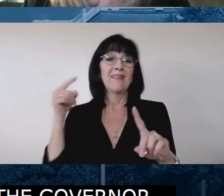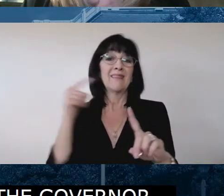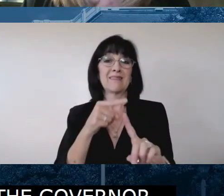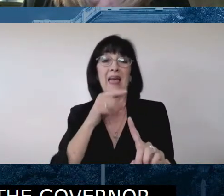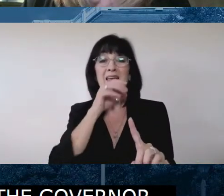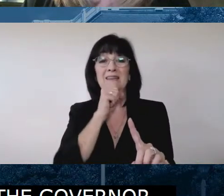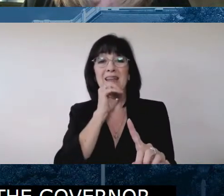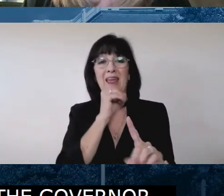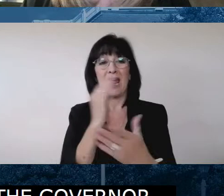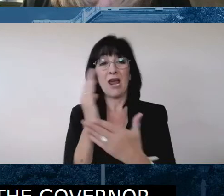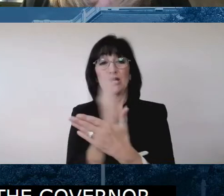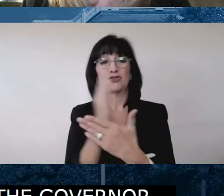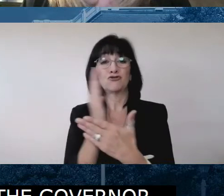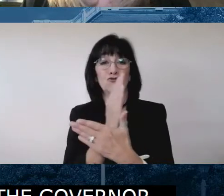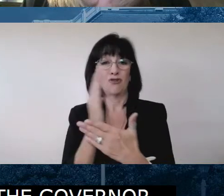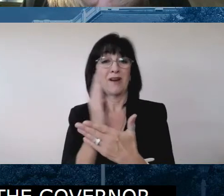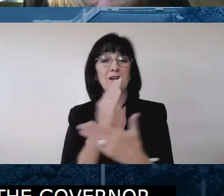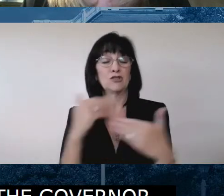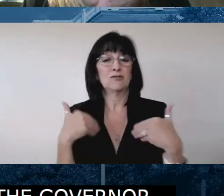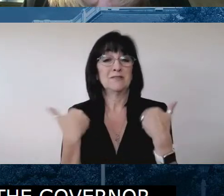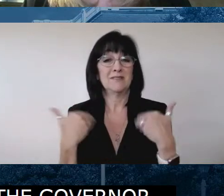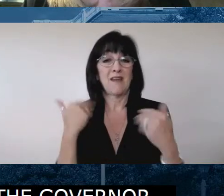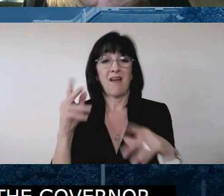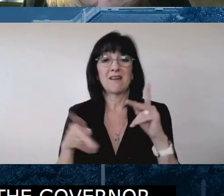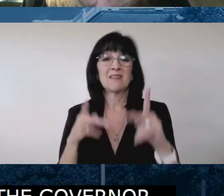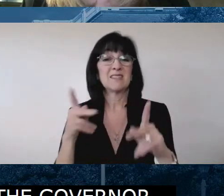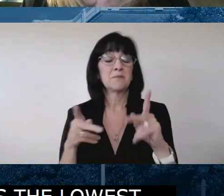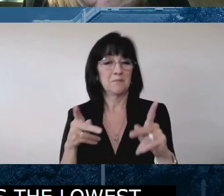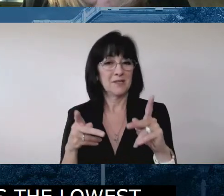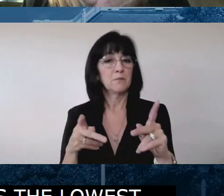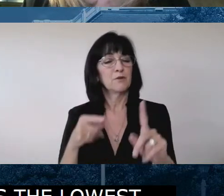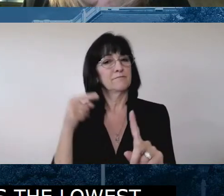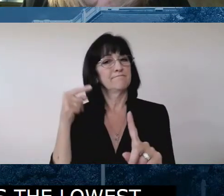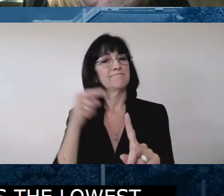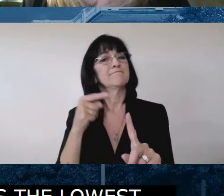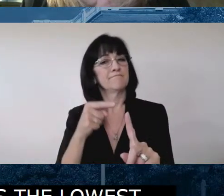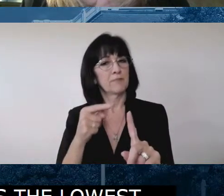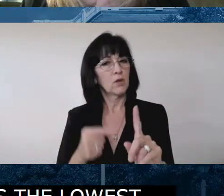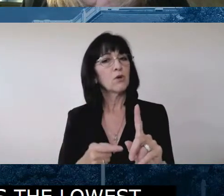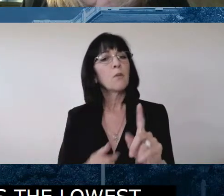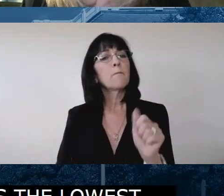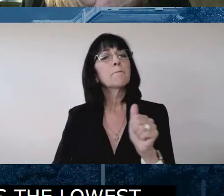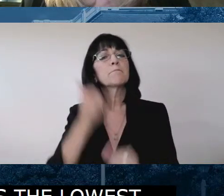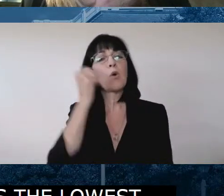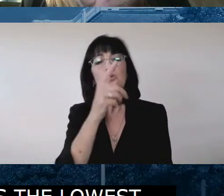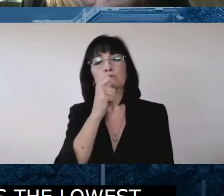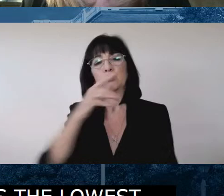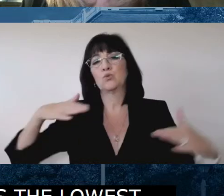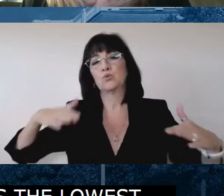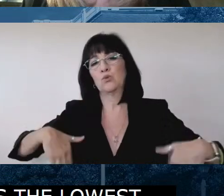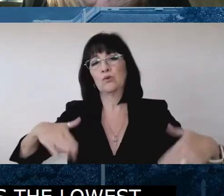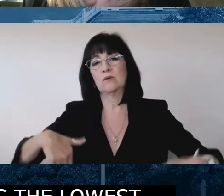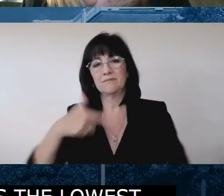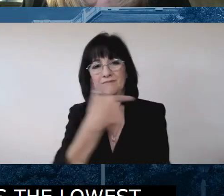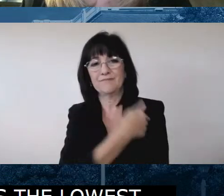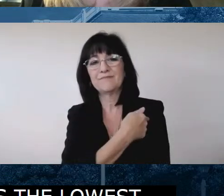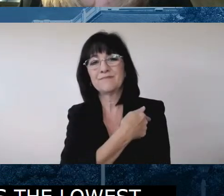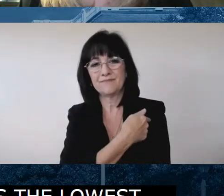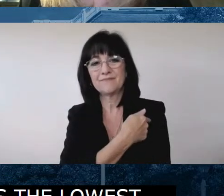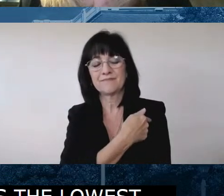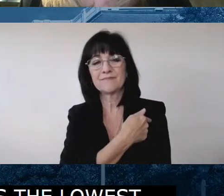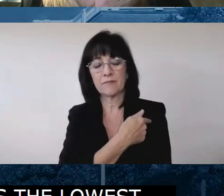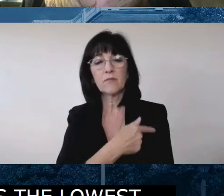the lowest vaccination rates in our state, in addition to our